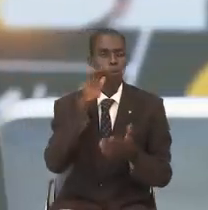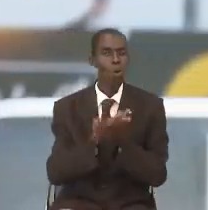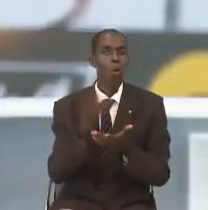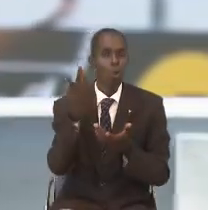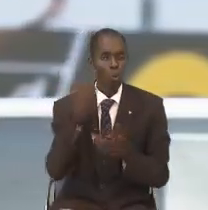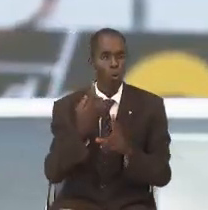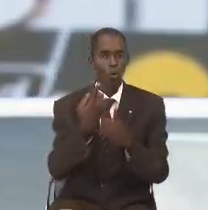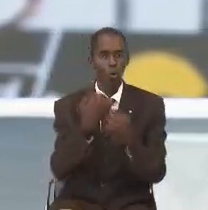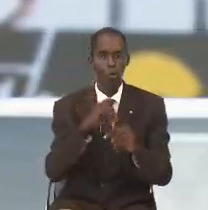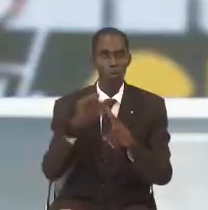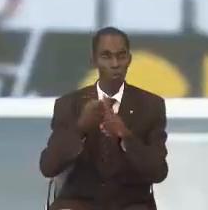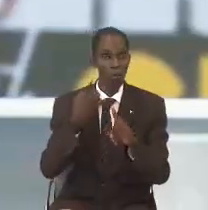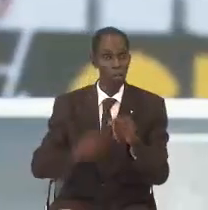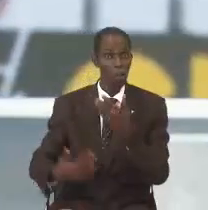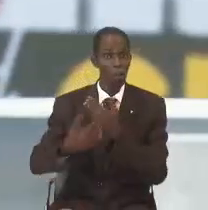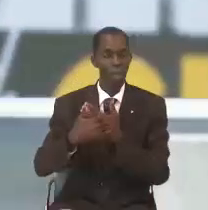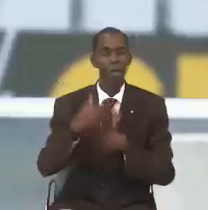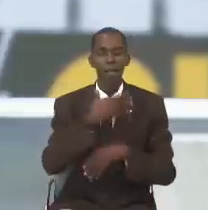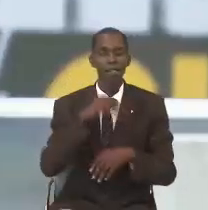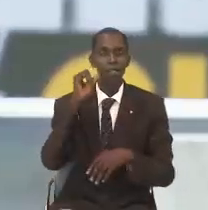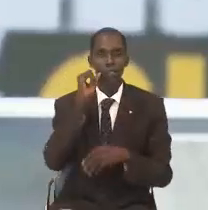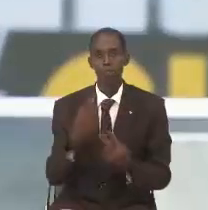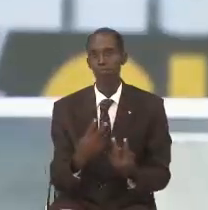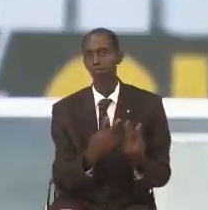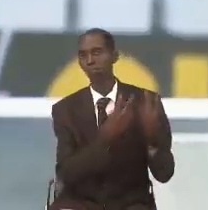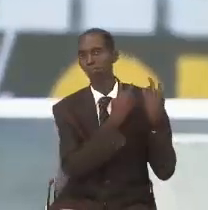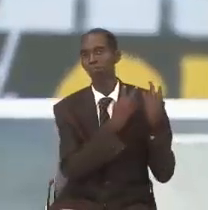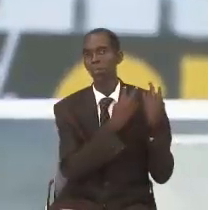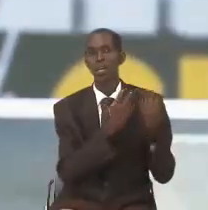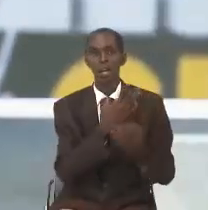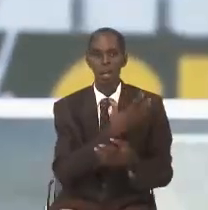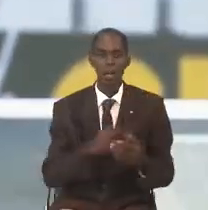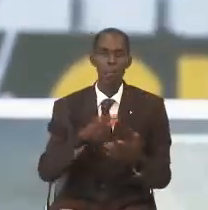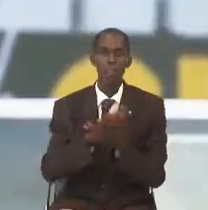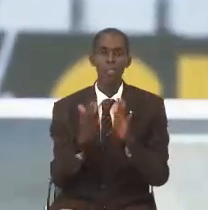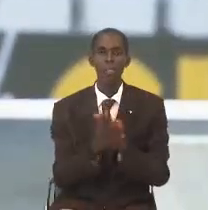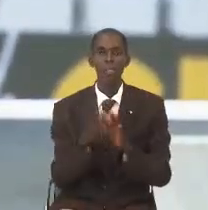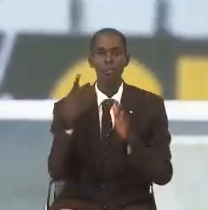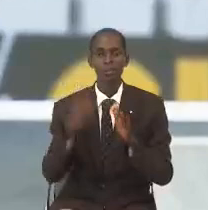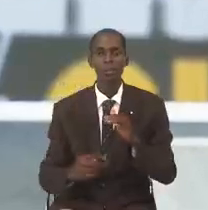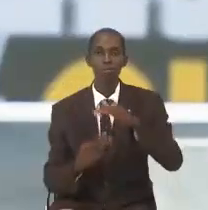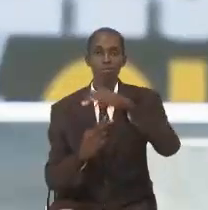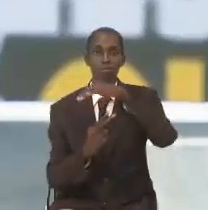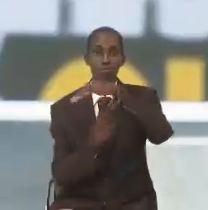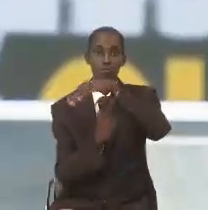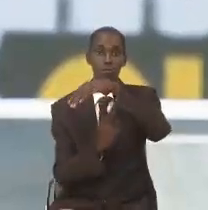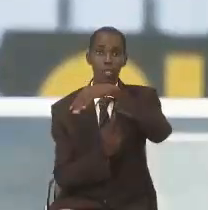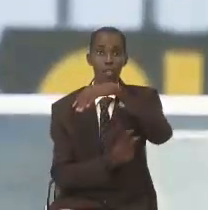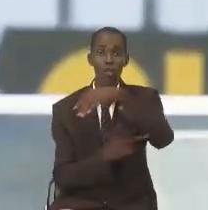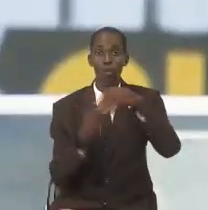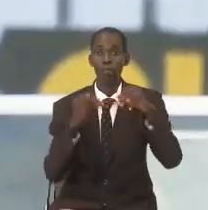she looked back and became a pillar of salt. And to tell